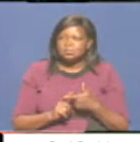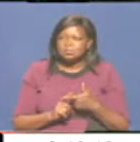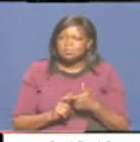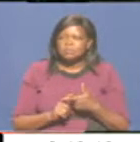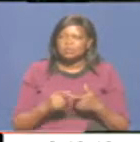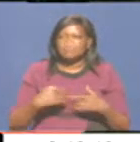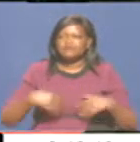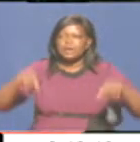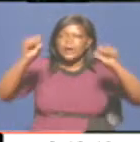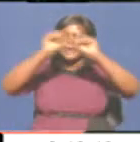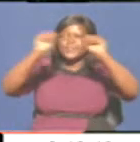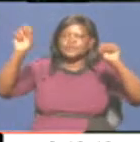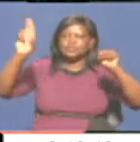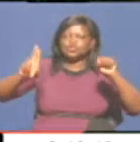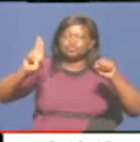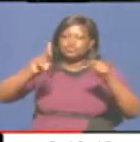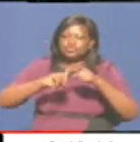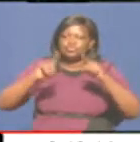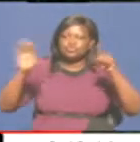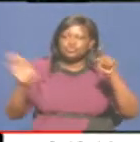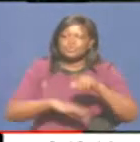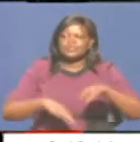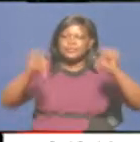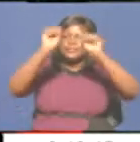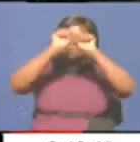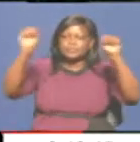Uhuru Kenyatta, Deputy President William Ruto,